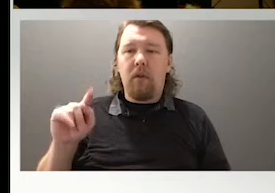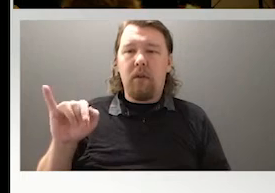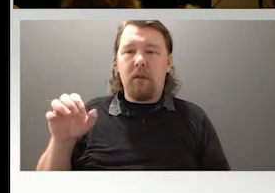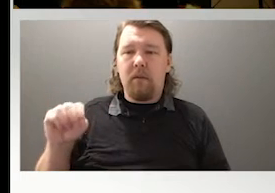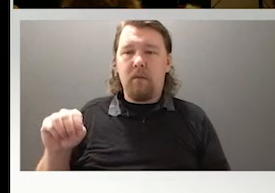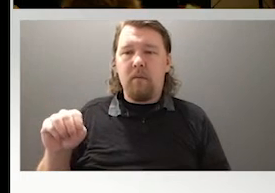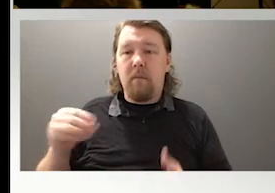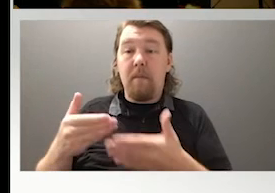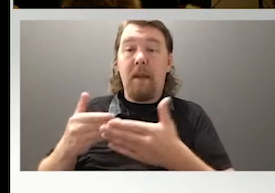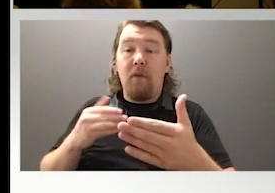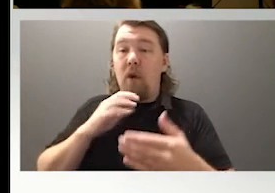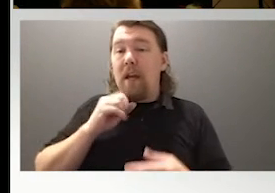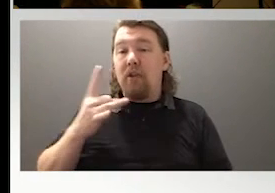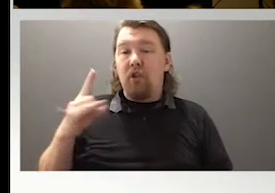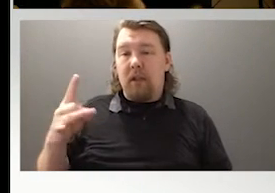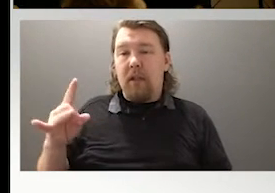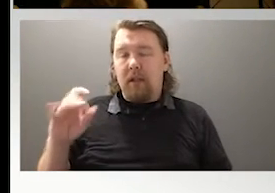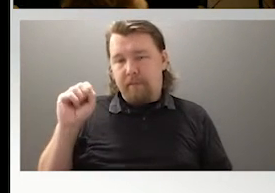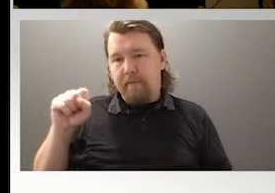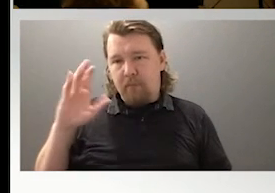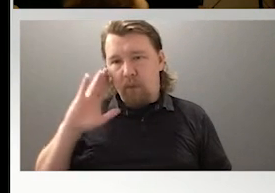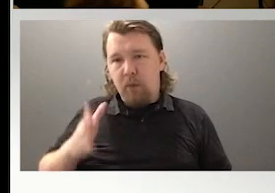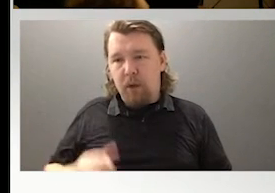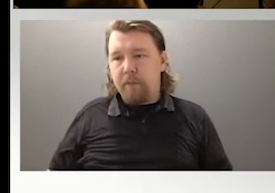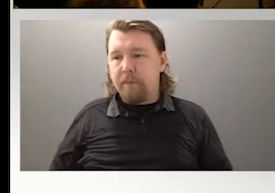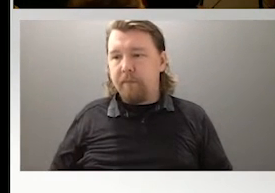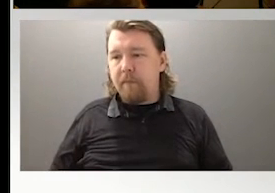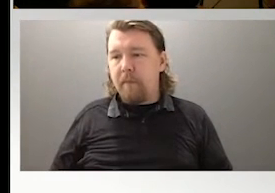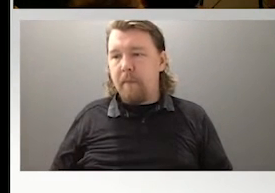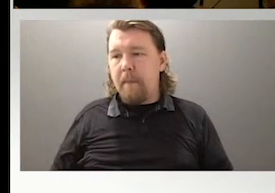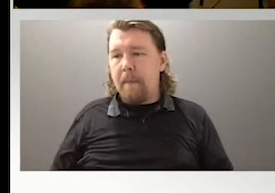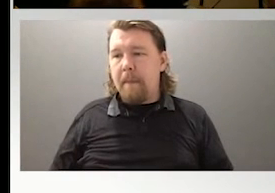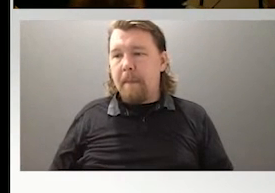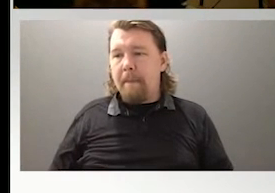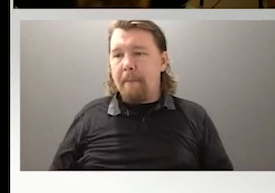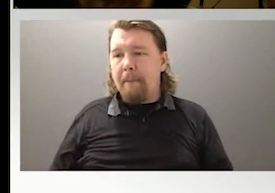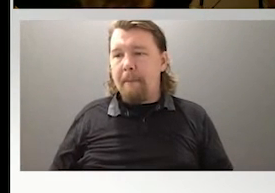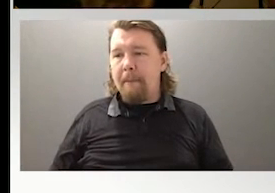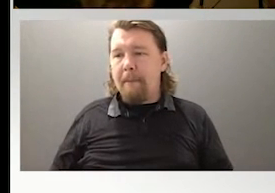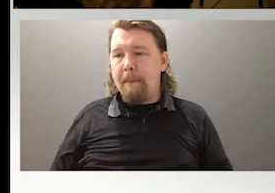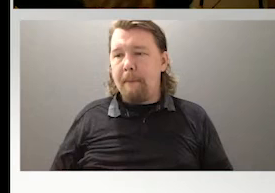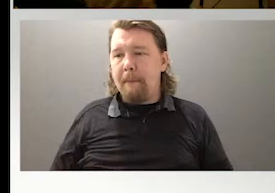autism prior to the age of 18. Yes.